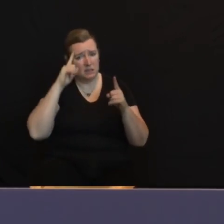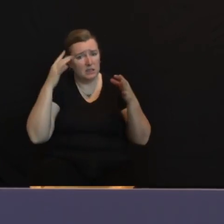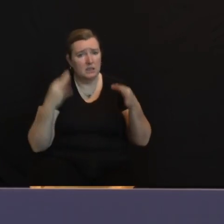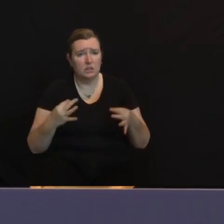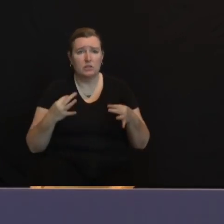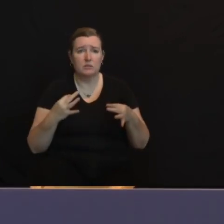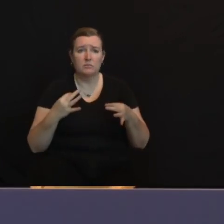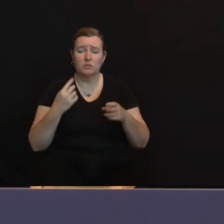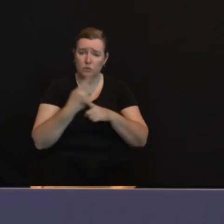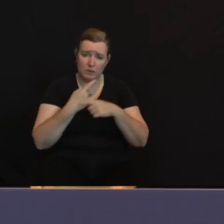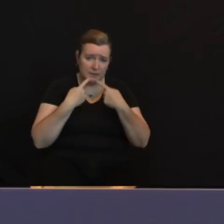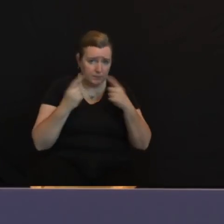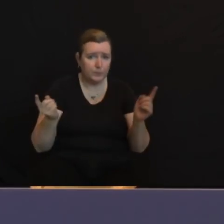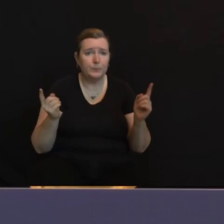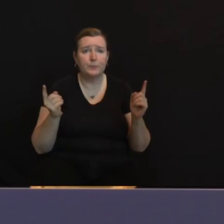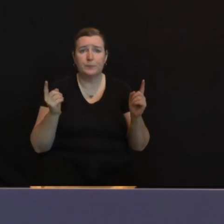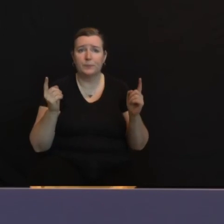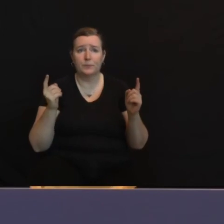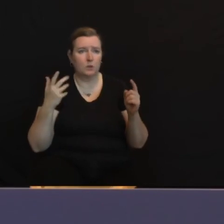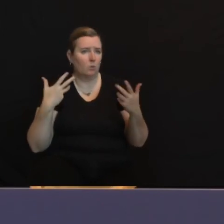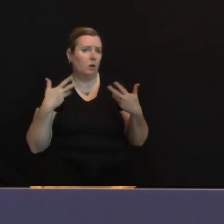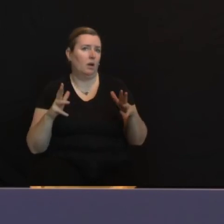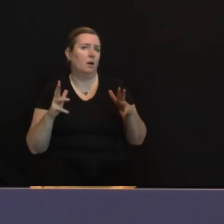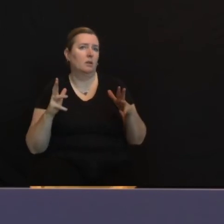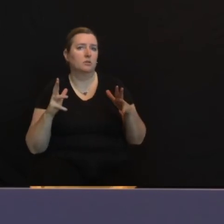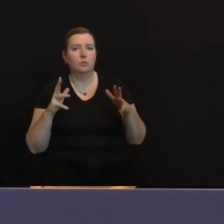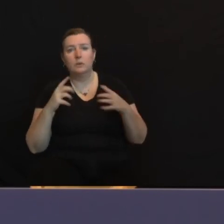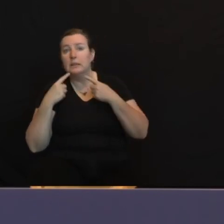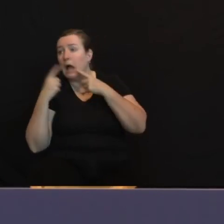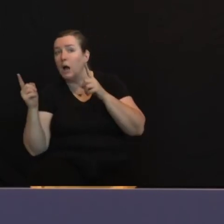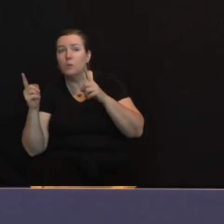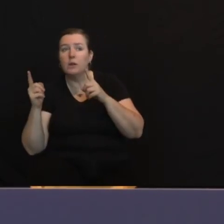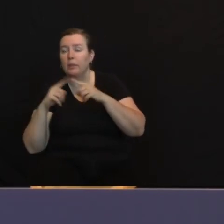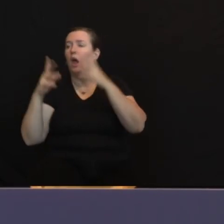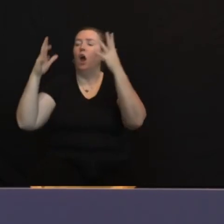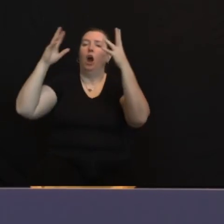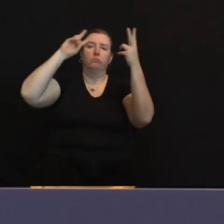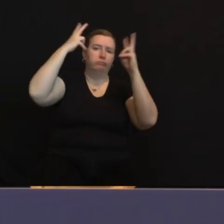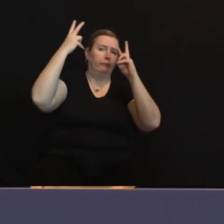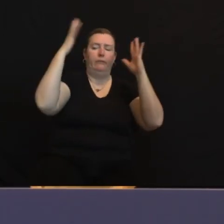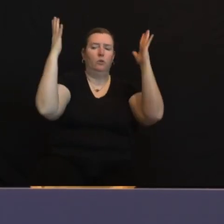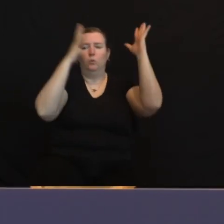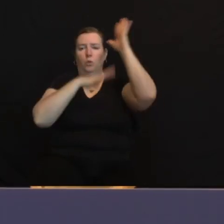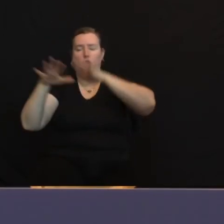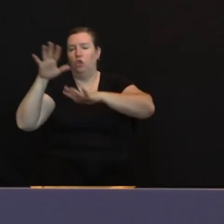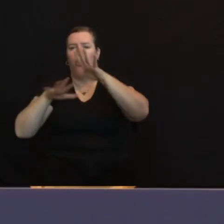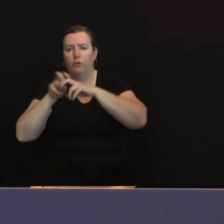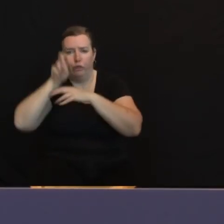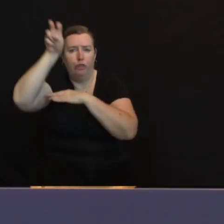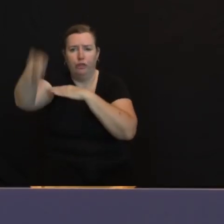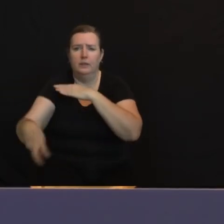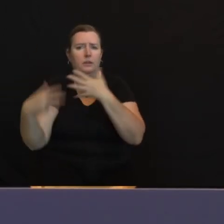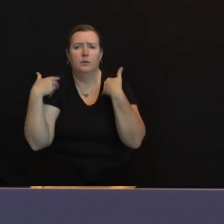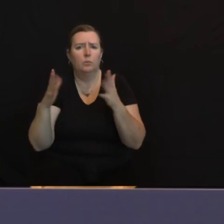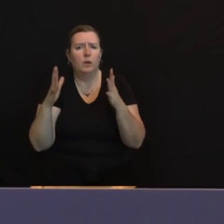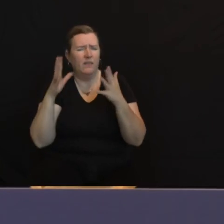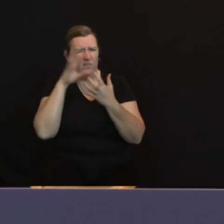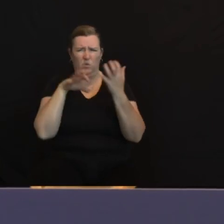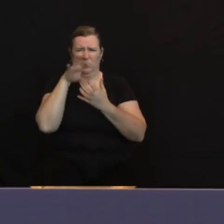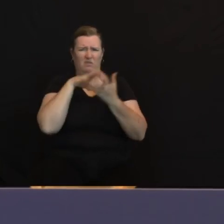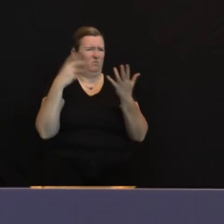right now. And I have to say I'm even more sobered today than I was on Thursday or at any point last week. So